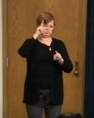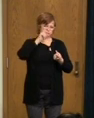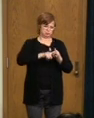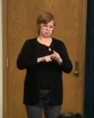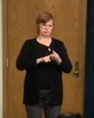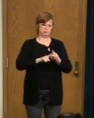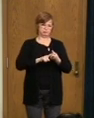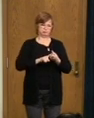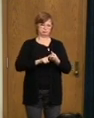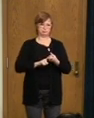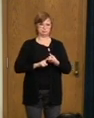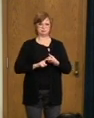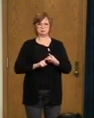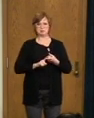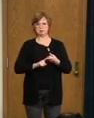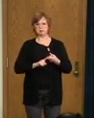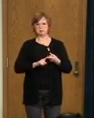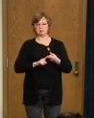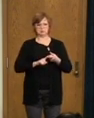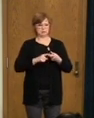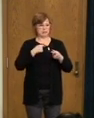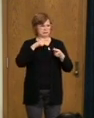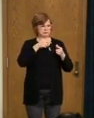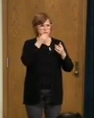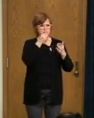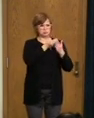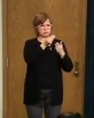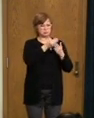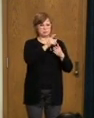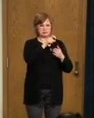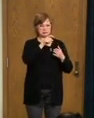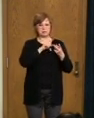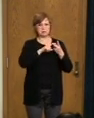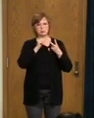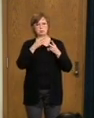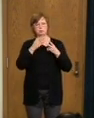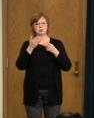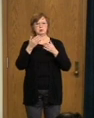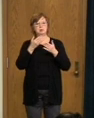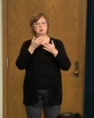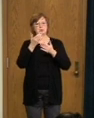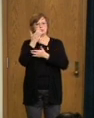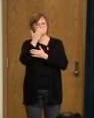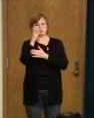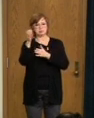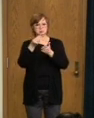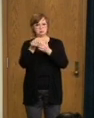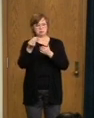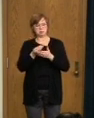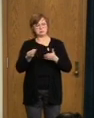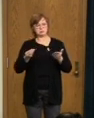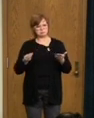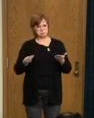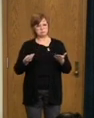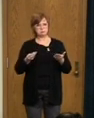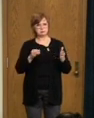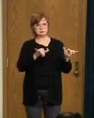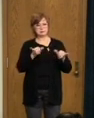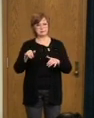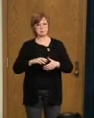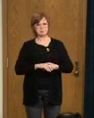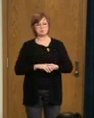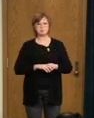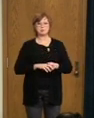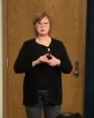or, pre-Christmas continuing. So most people have commented that they've seen, protocols where, again, like we were